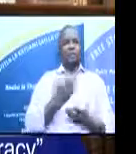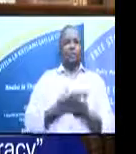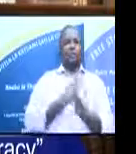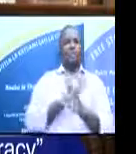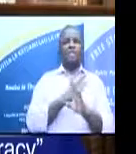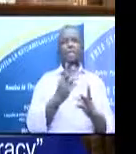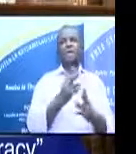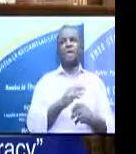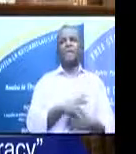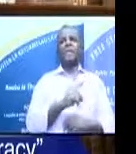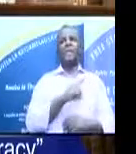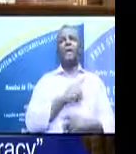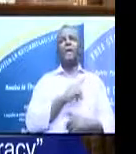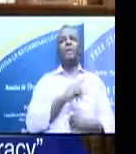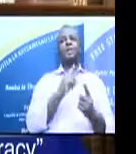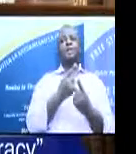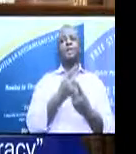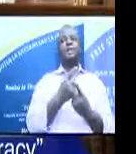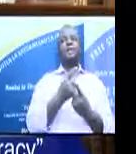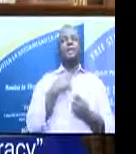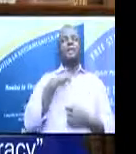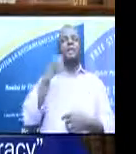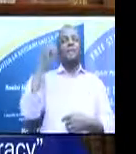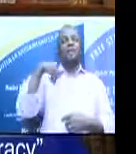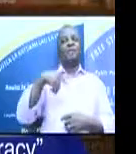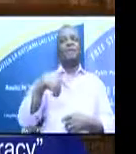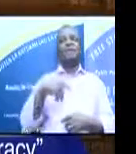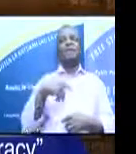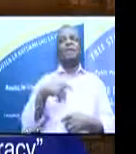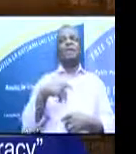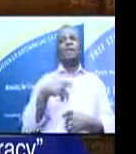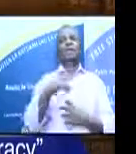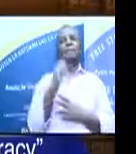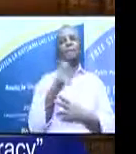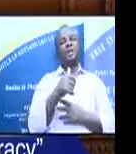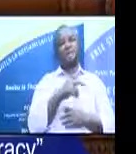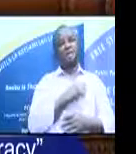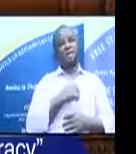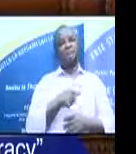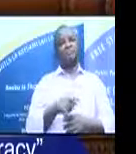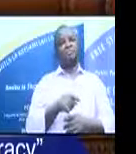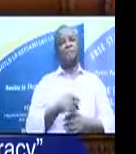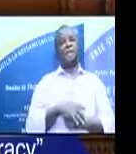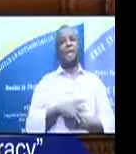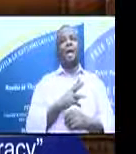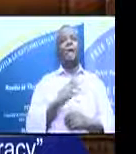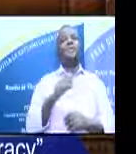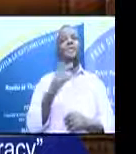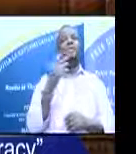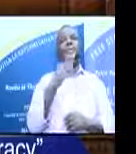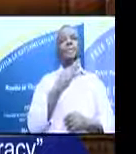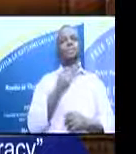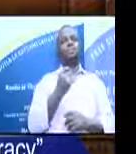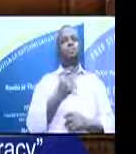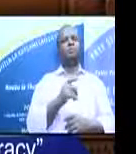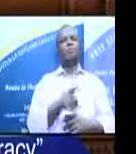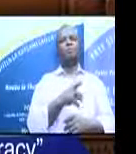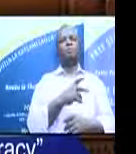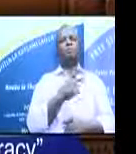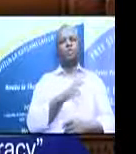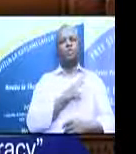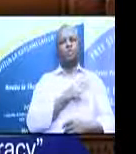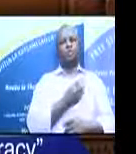why? Why would the department neglect to pay this vital staff, whom the MEC refers to as our